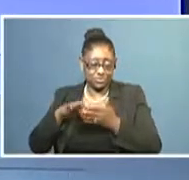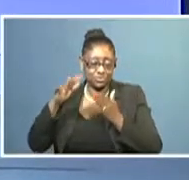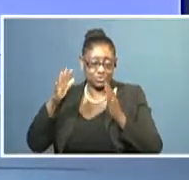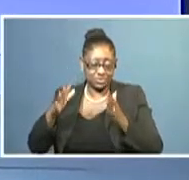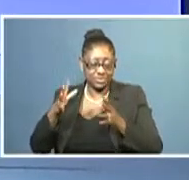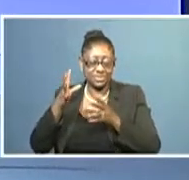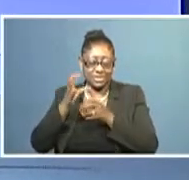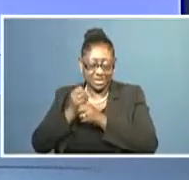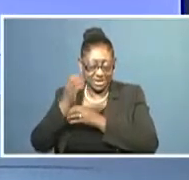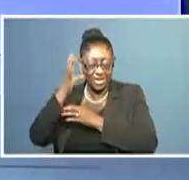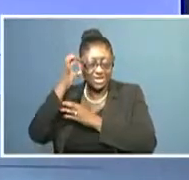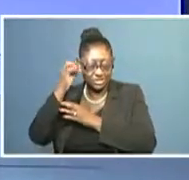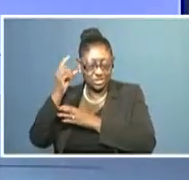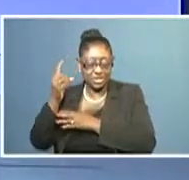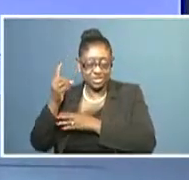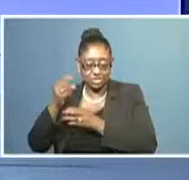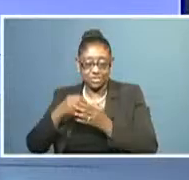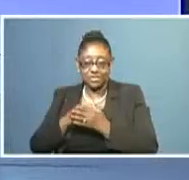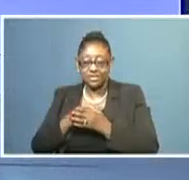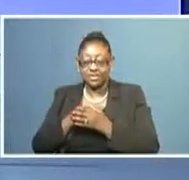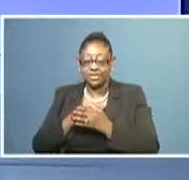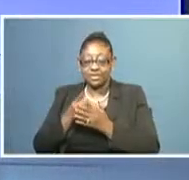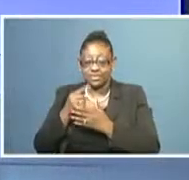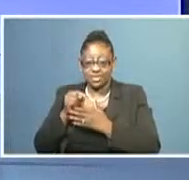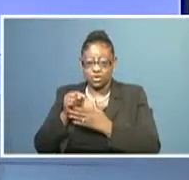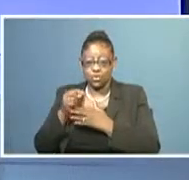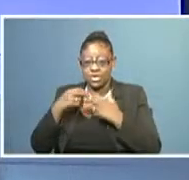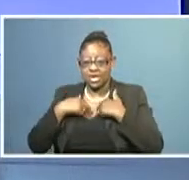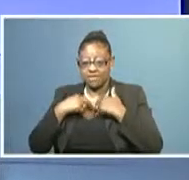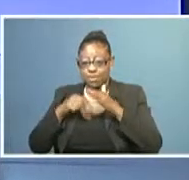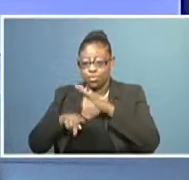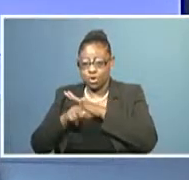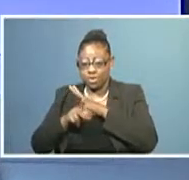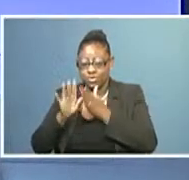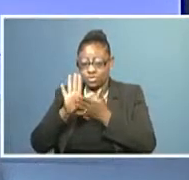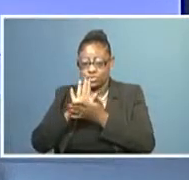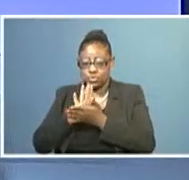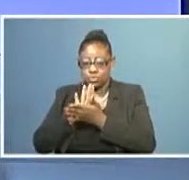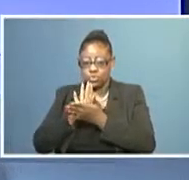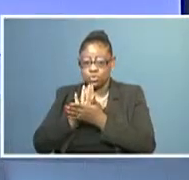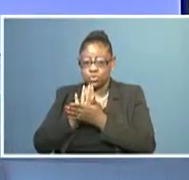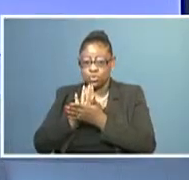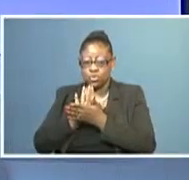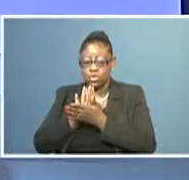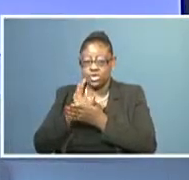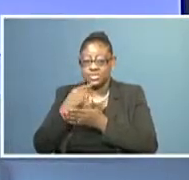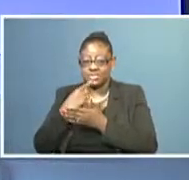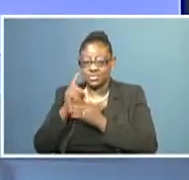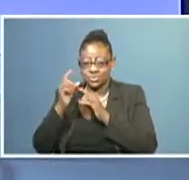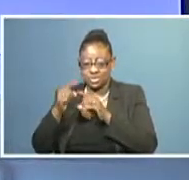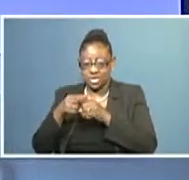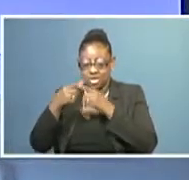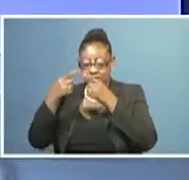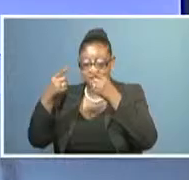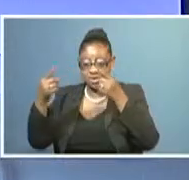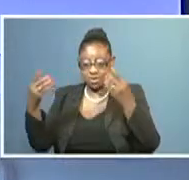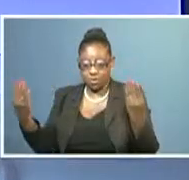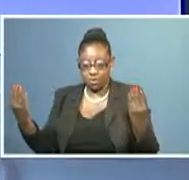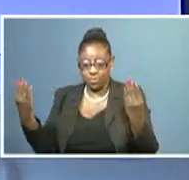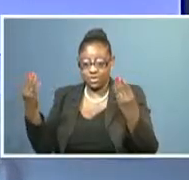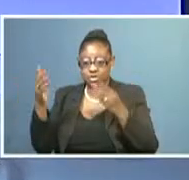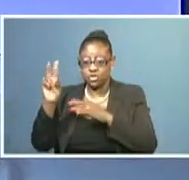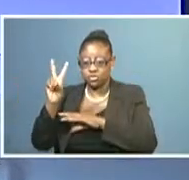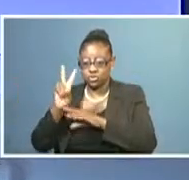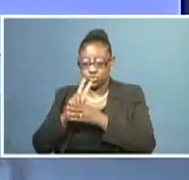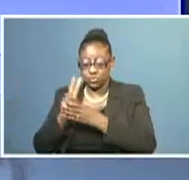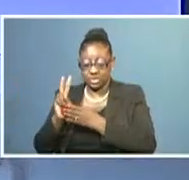primary school here in the capital reaping the benefits of in-person learning since resuming over 2 weeks ago. Carla